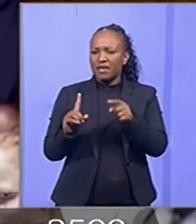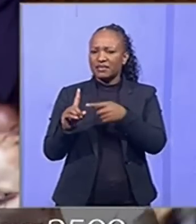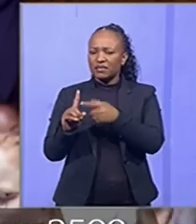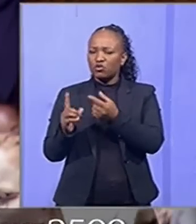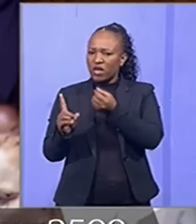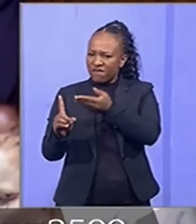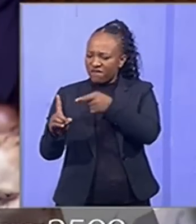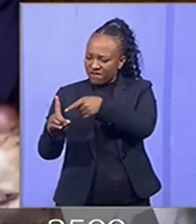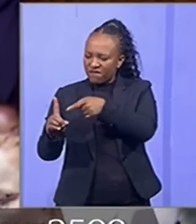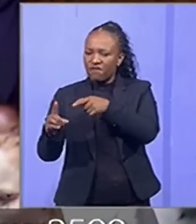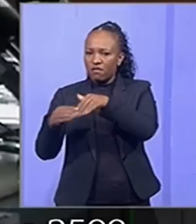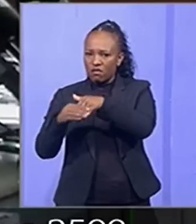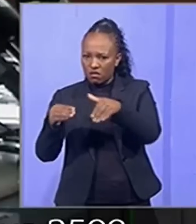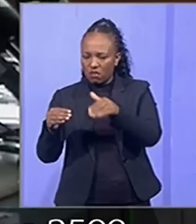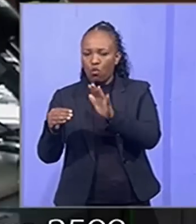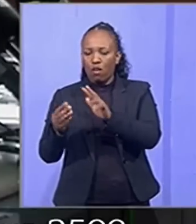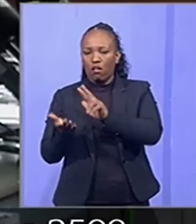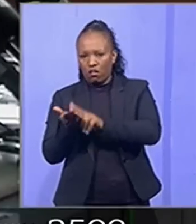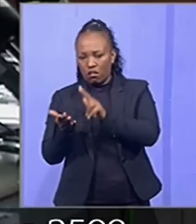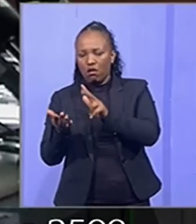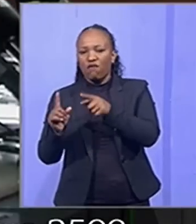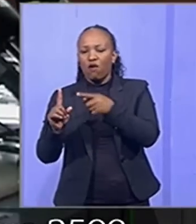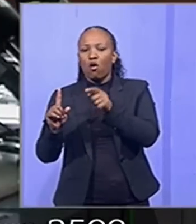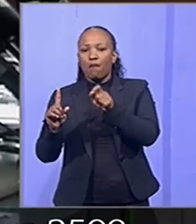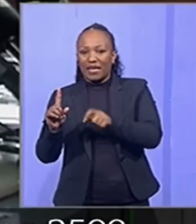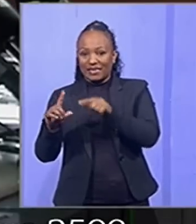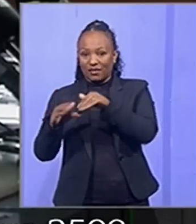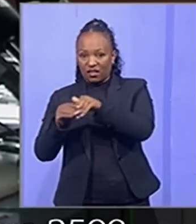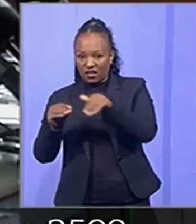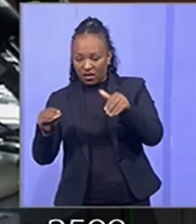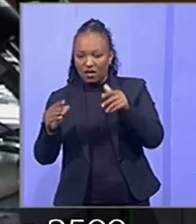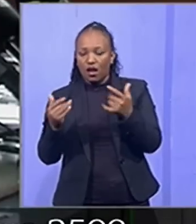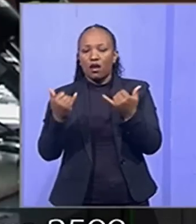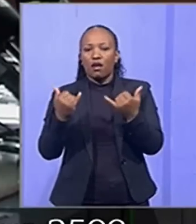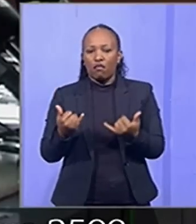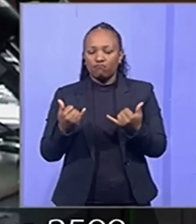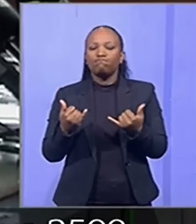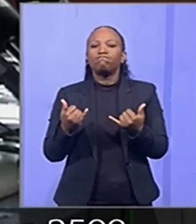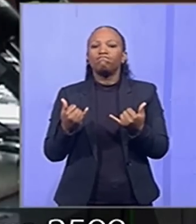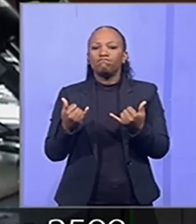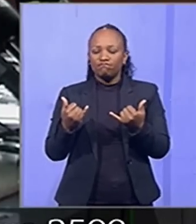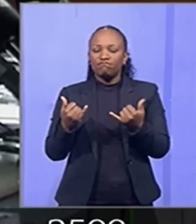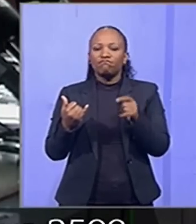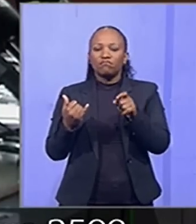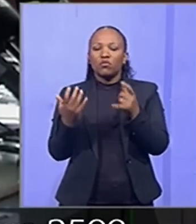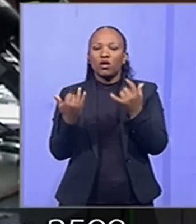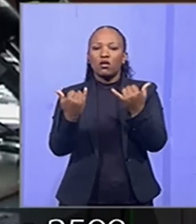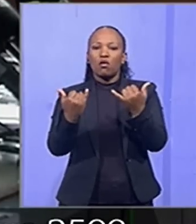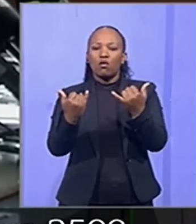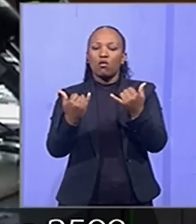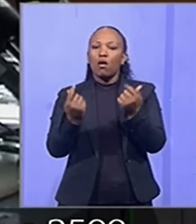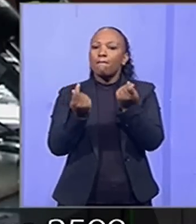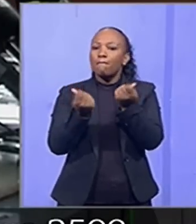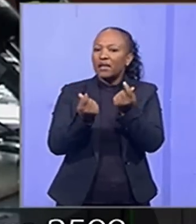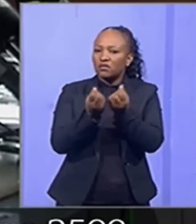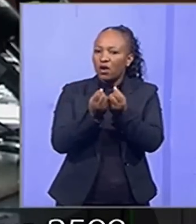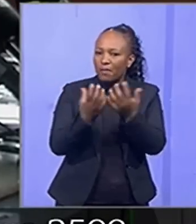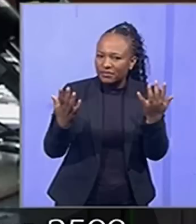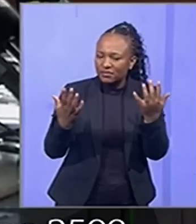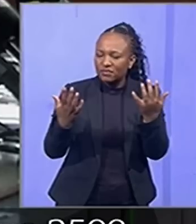the applicant, so bail will be granted. So the only aspect that we are now going to deal with is the amount of bail and possible